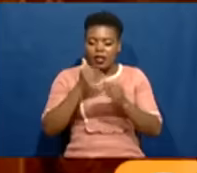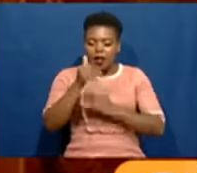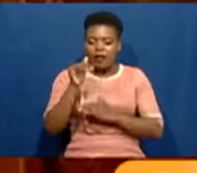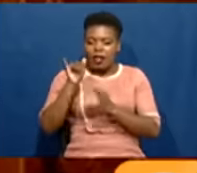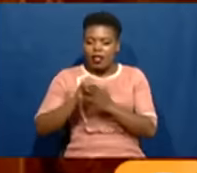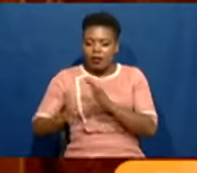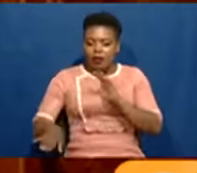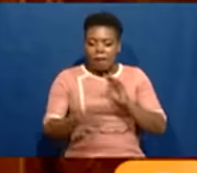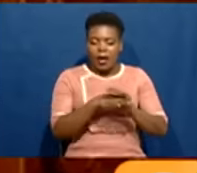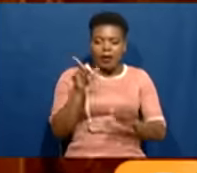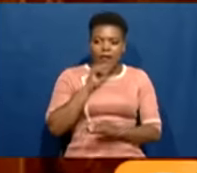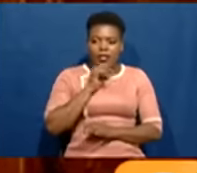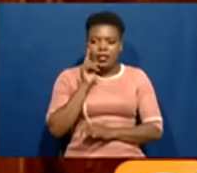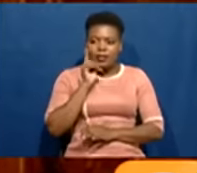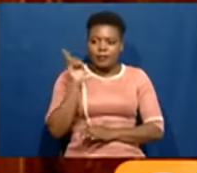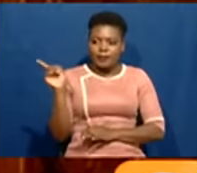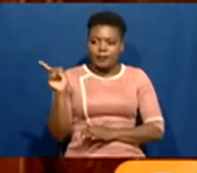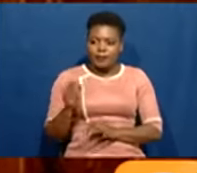Expectant.